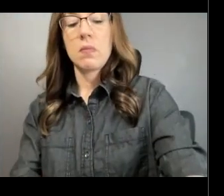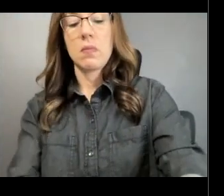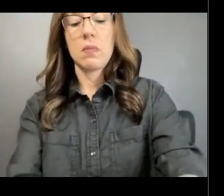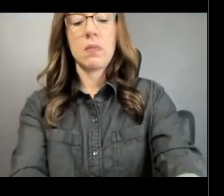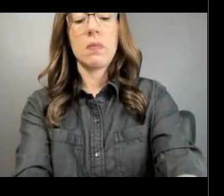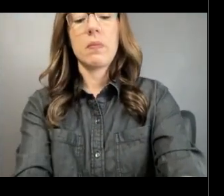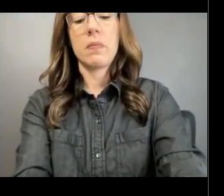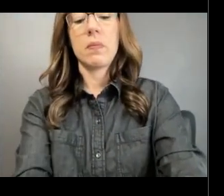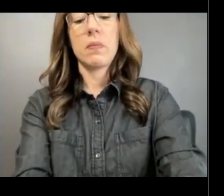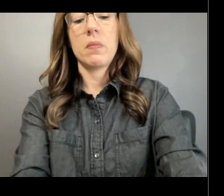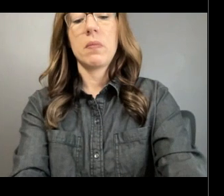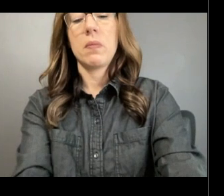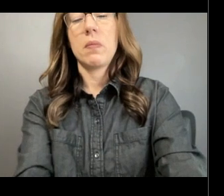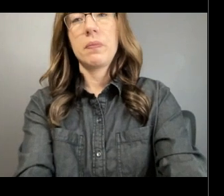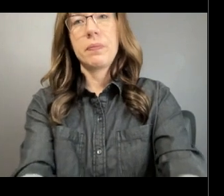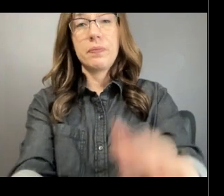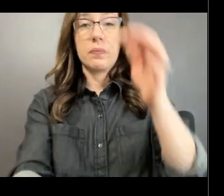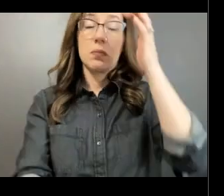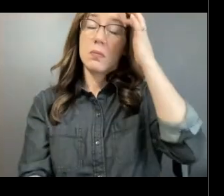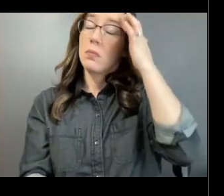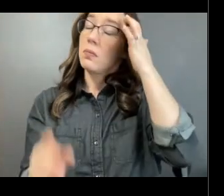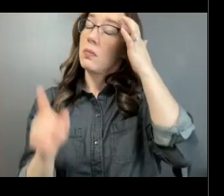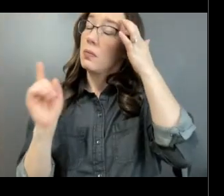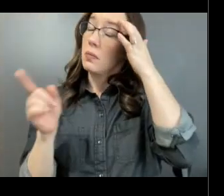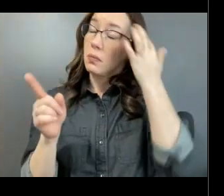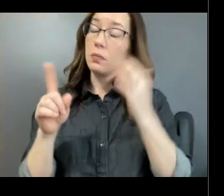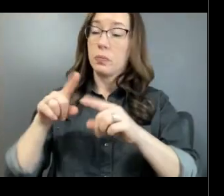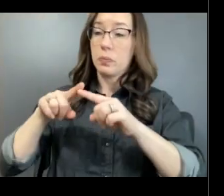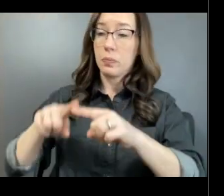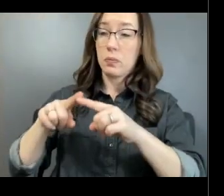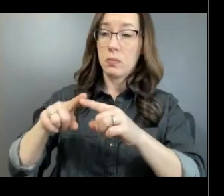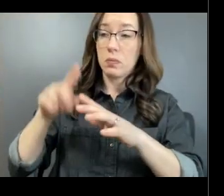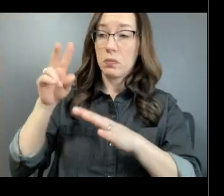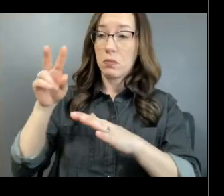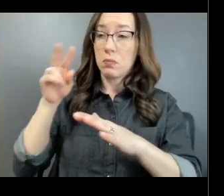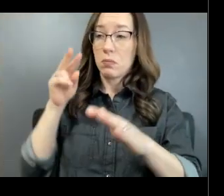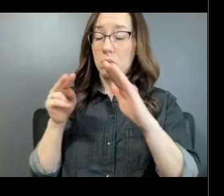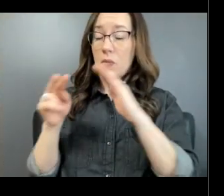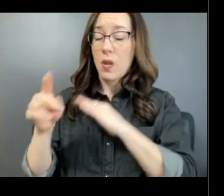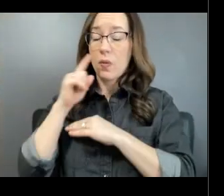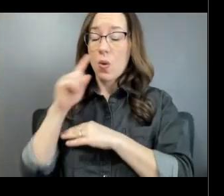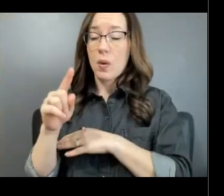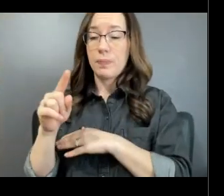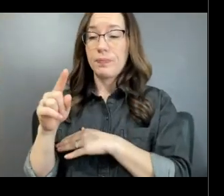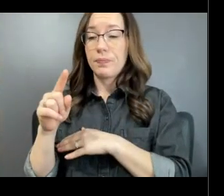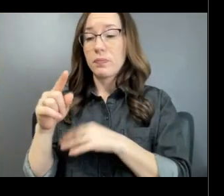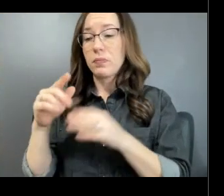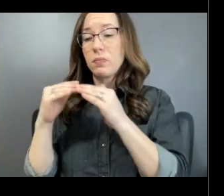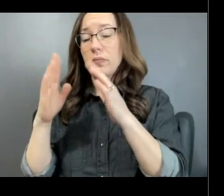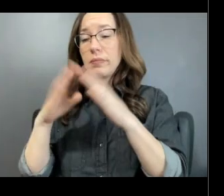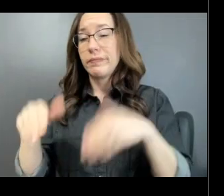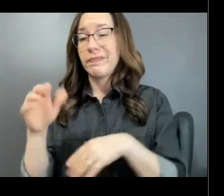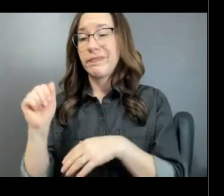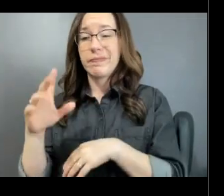This training relies on the provisions of the Fair Housing Act and its